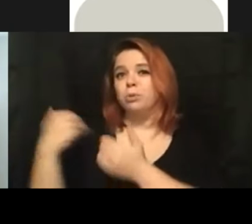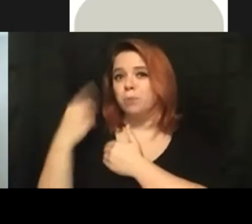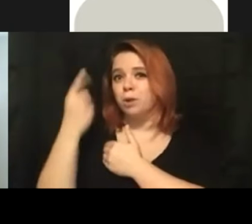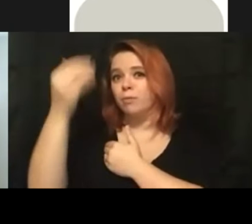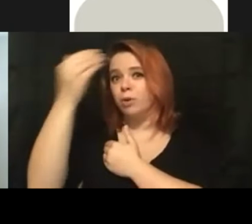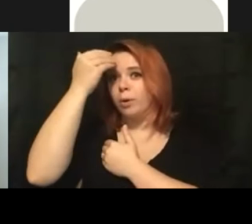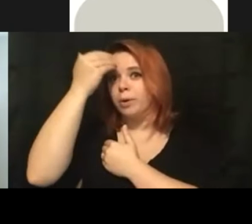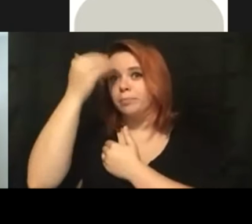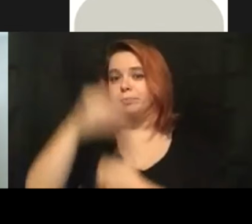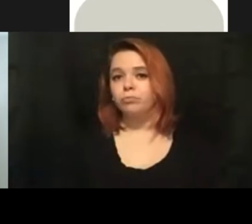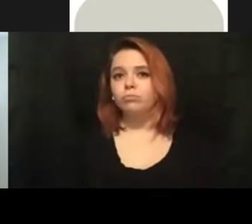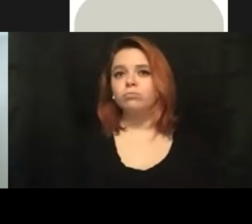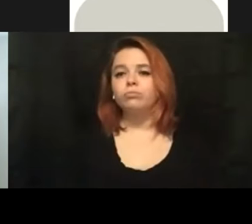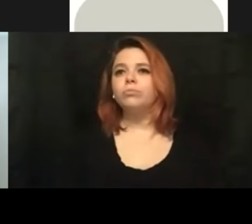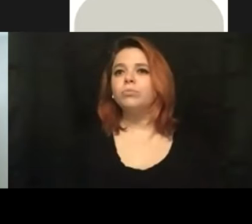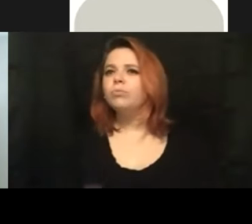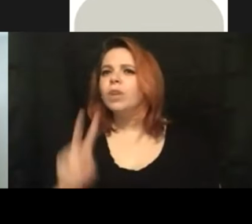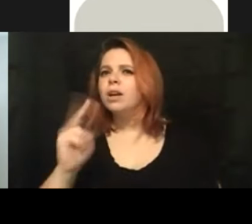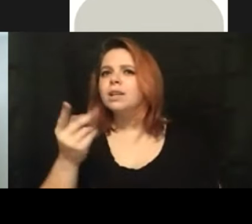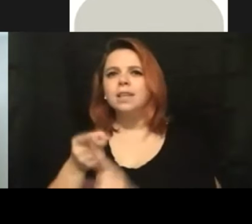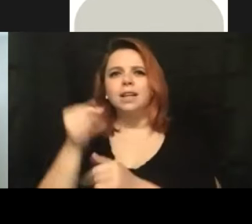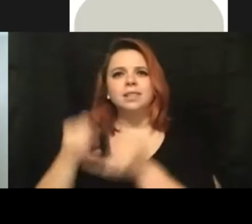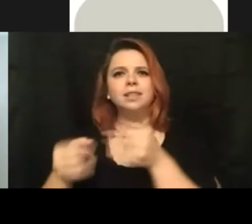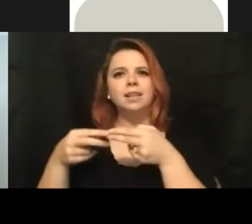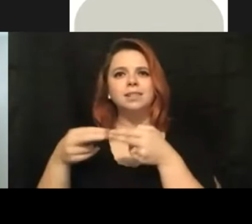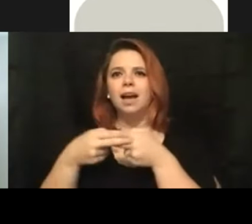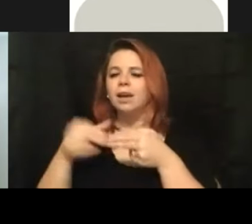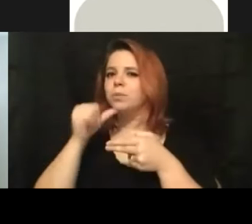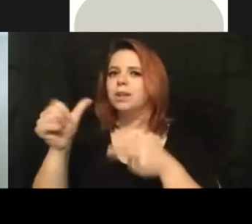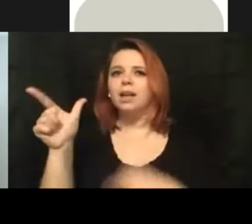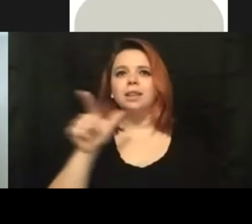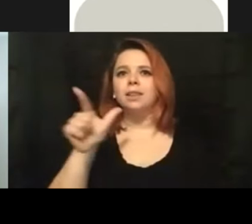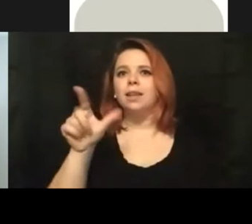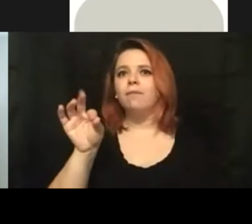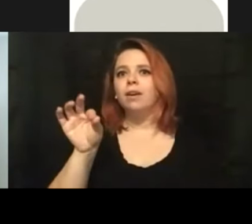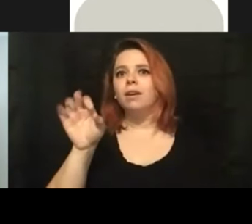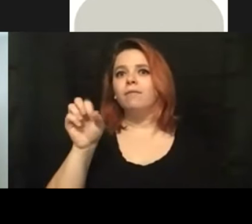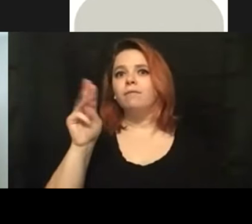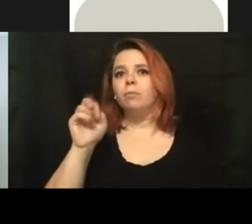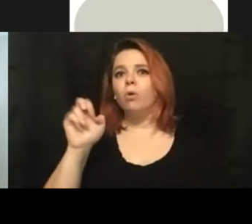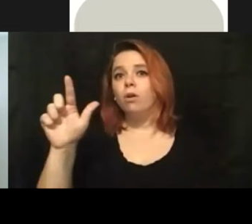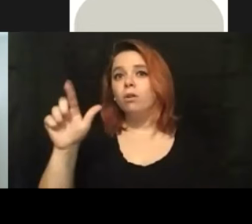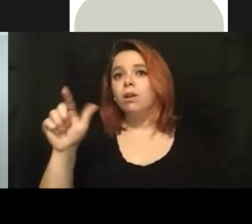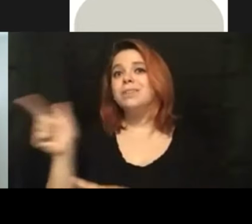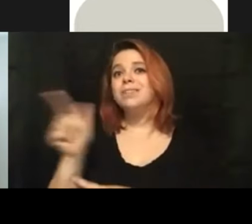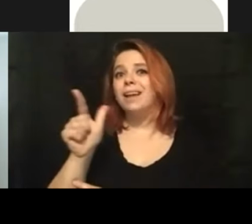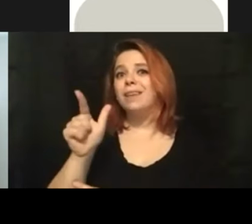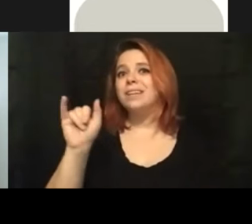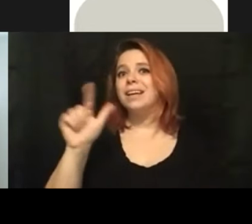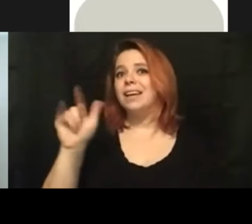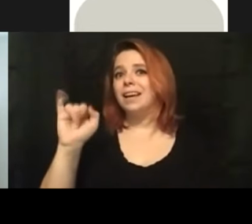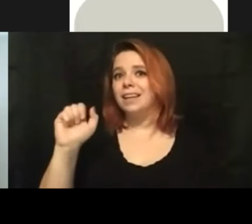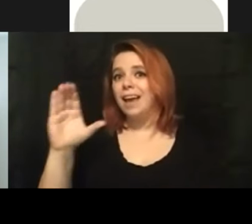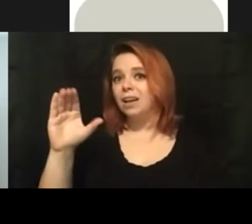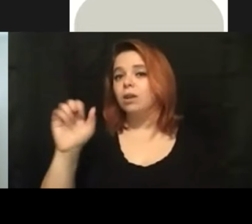No, the second to the last slide of the exam was not the left femoral, it was the left inguinal region, or iliac. Both of those are acceptable